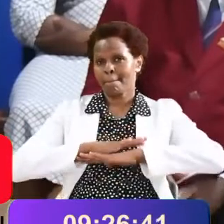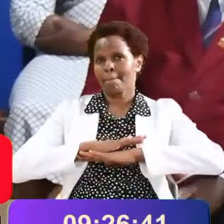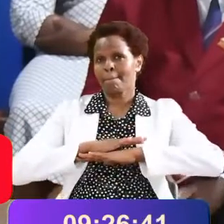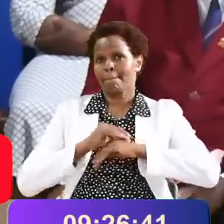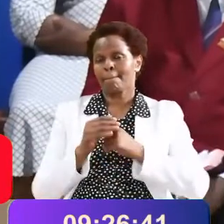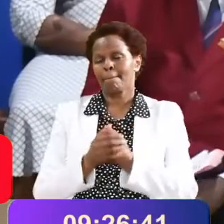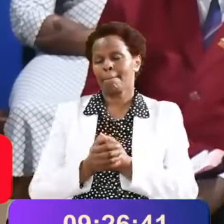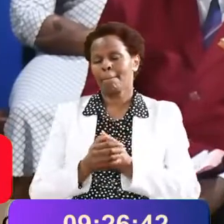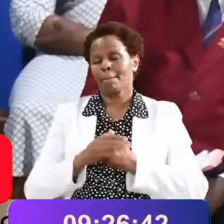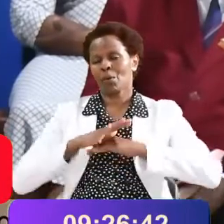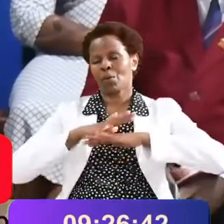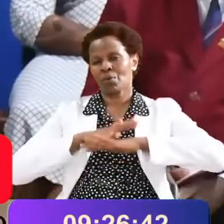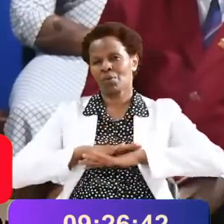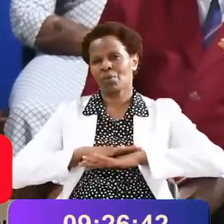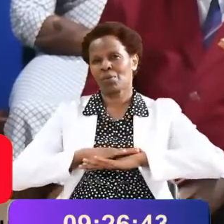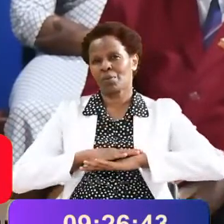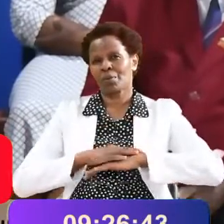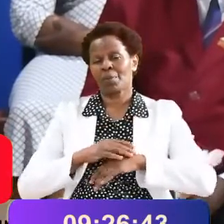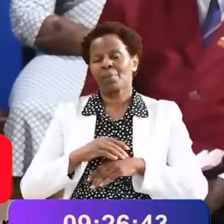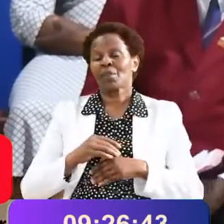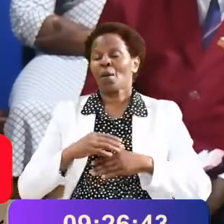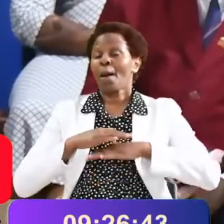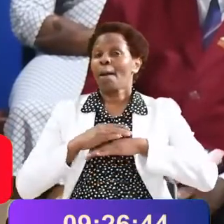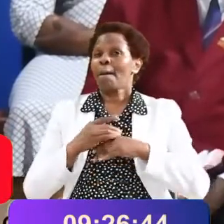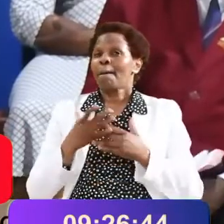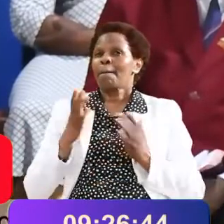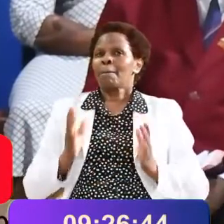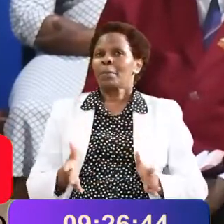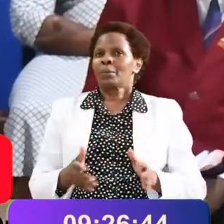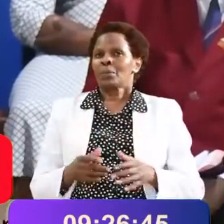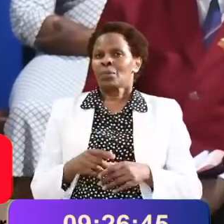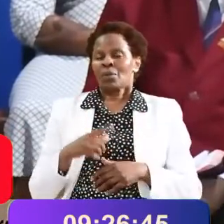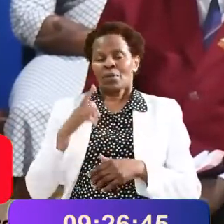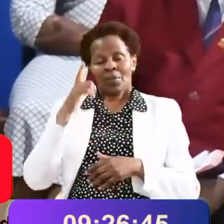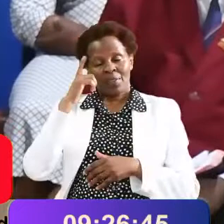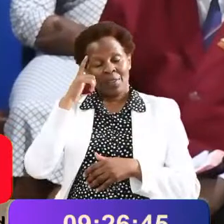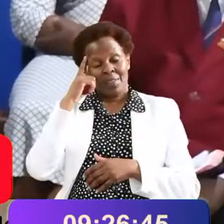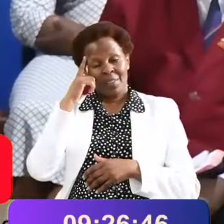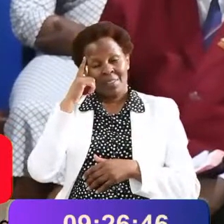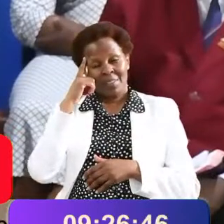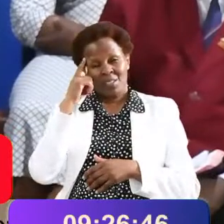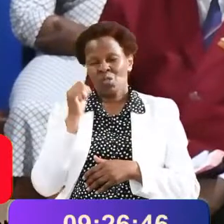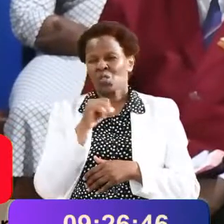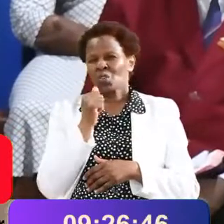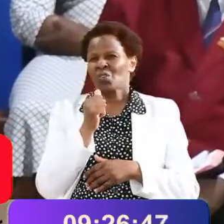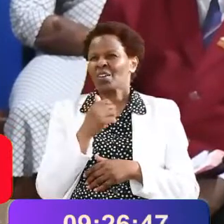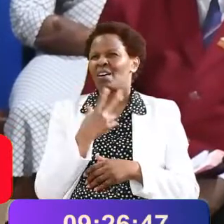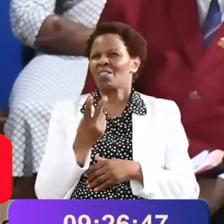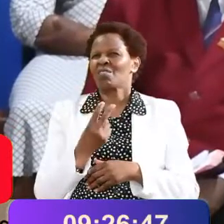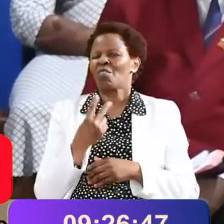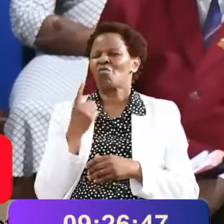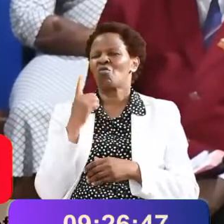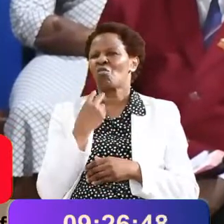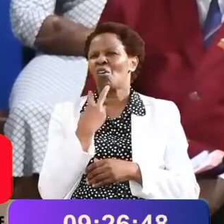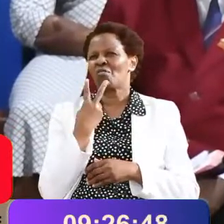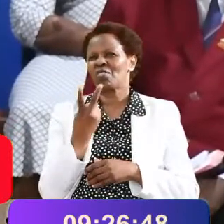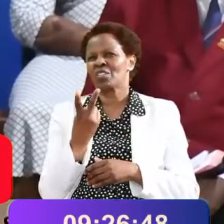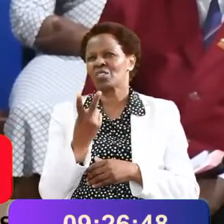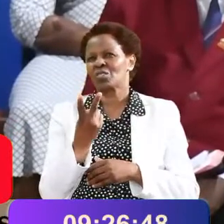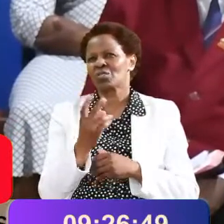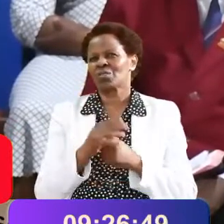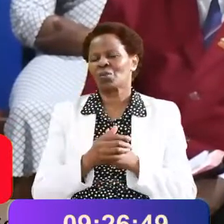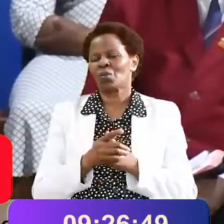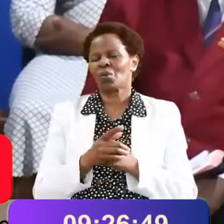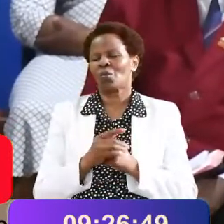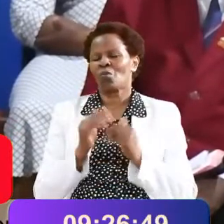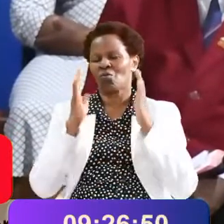contentment, people will think that contentment means lack of ambition and lack of vision. And I'll say number one